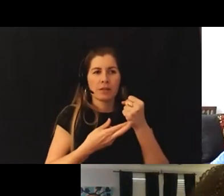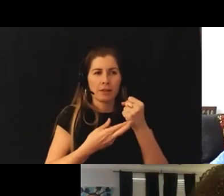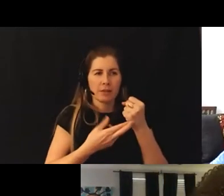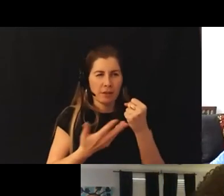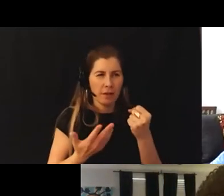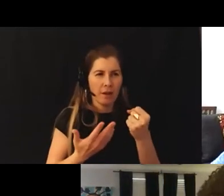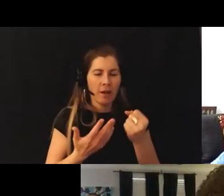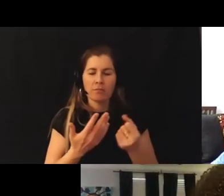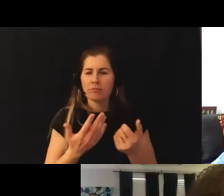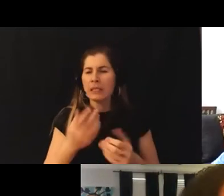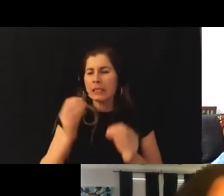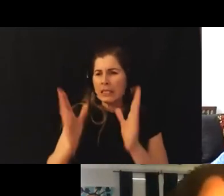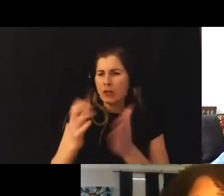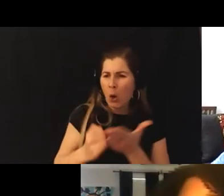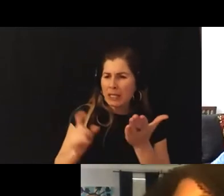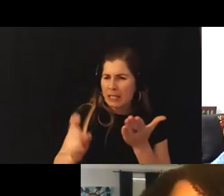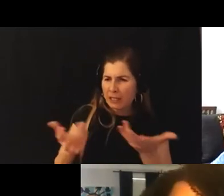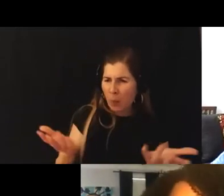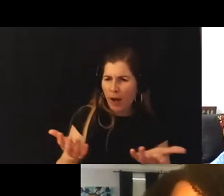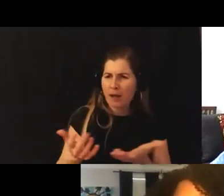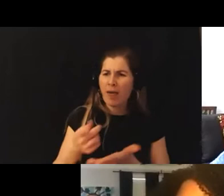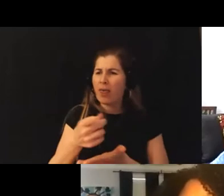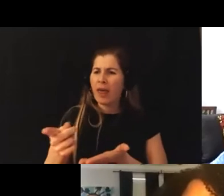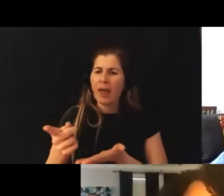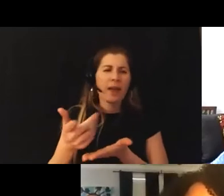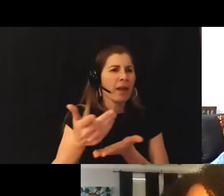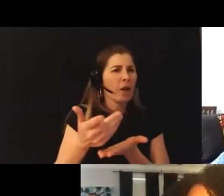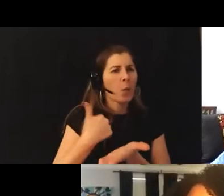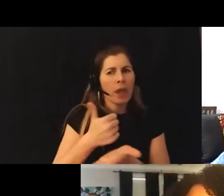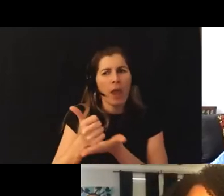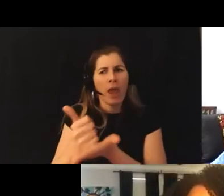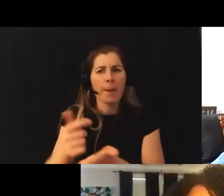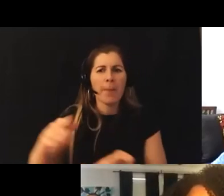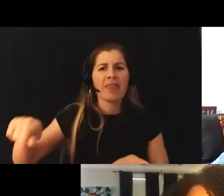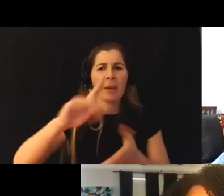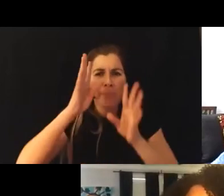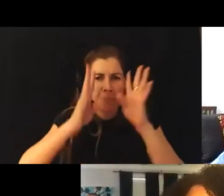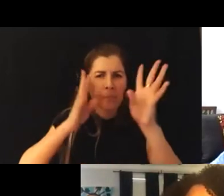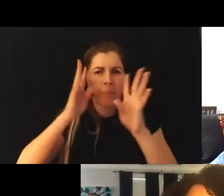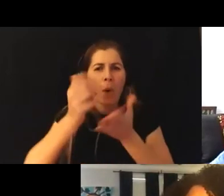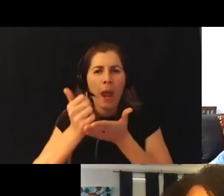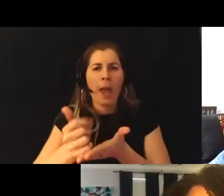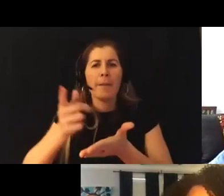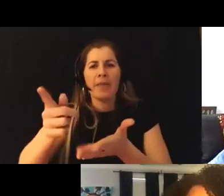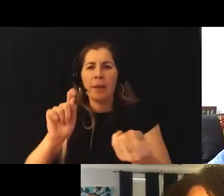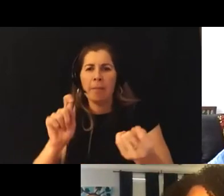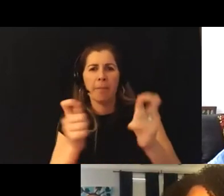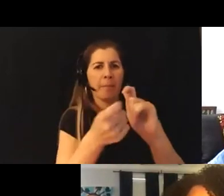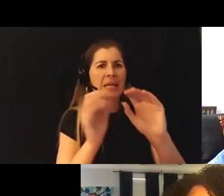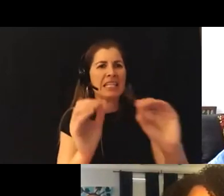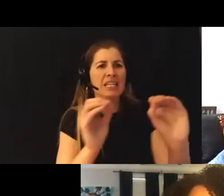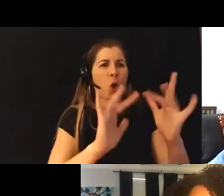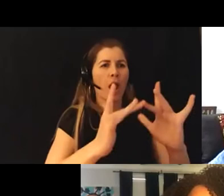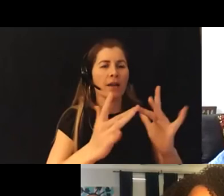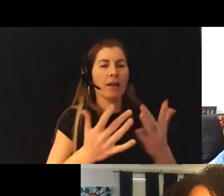teaching artists and what can we do to help support innovation and to help support a transition in practice. I just want to make sure that everyone